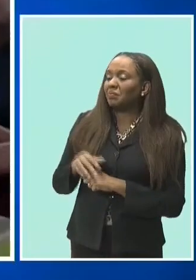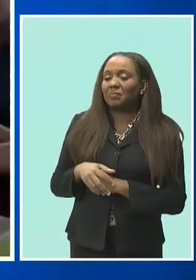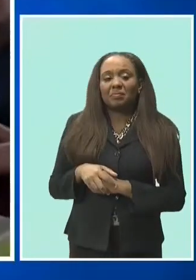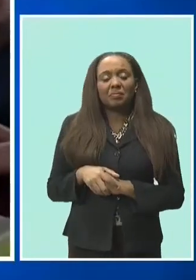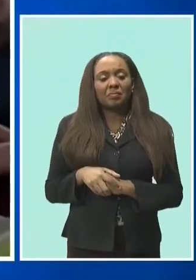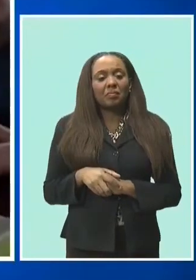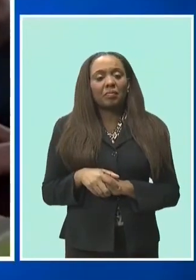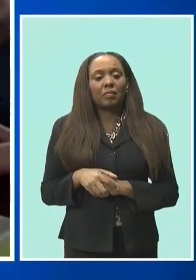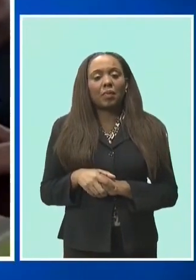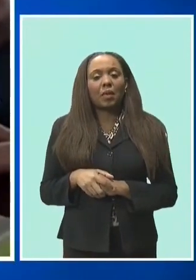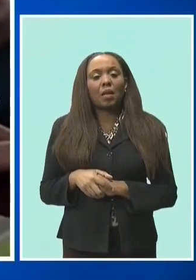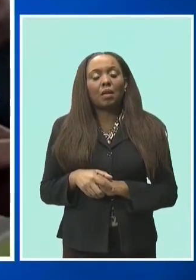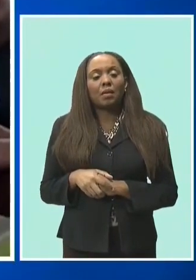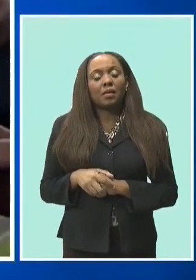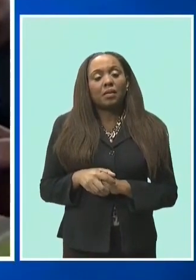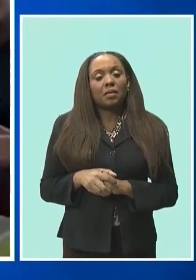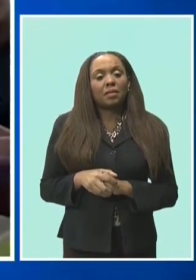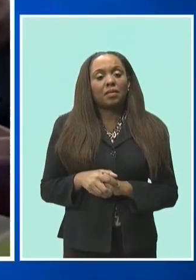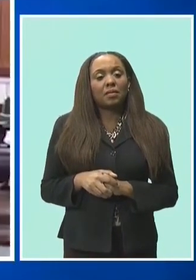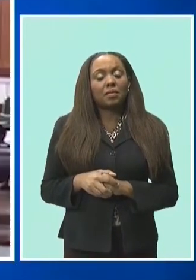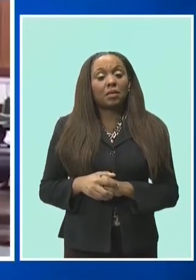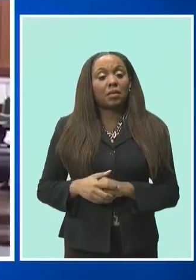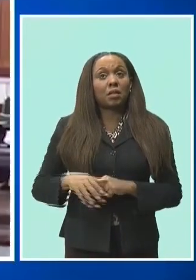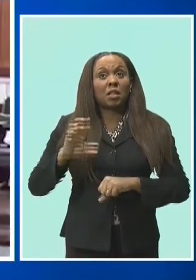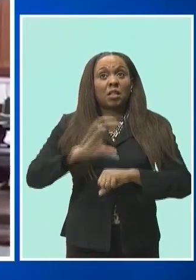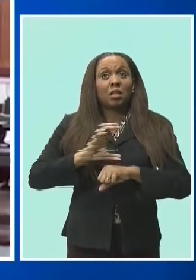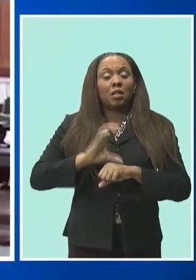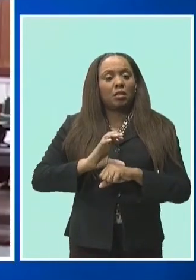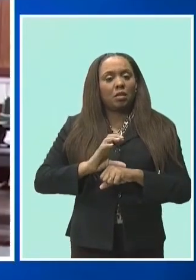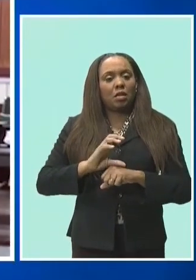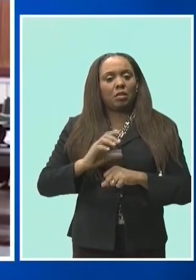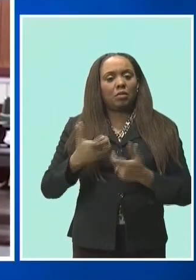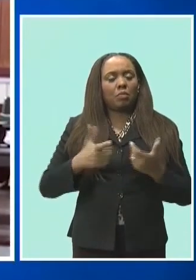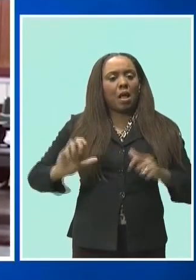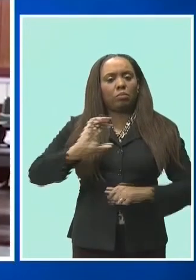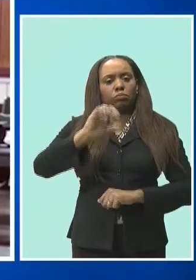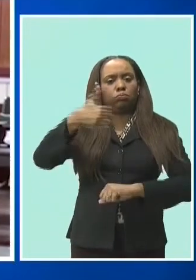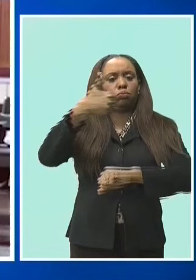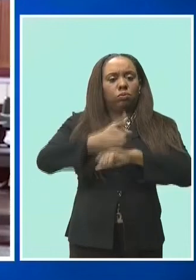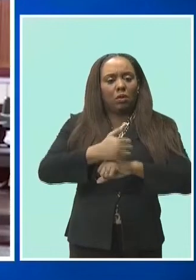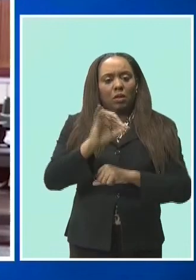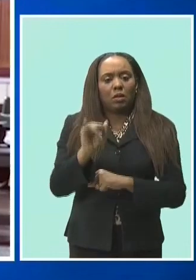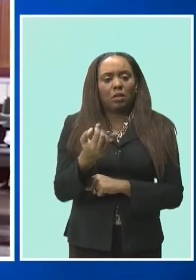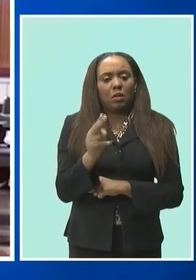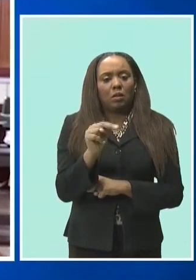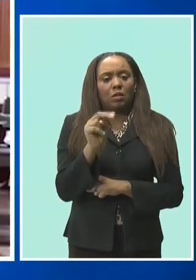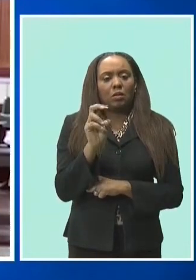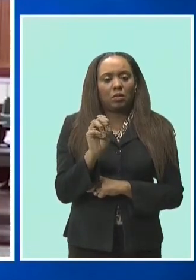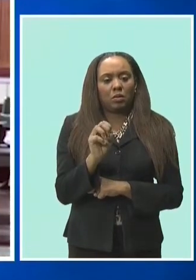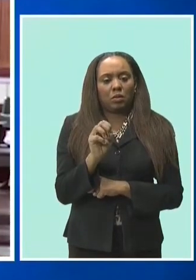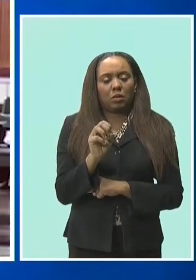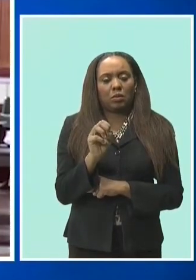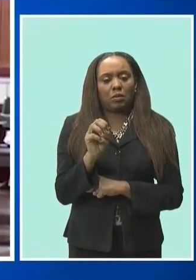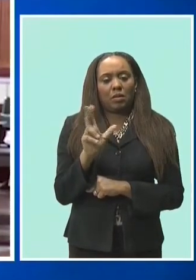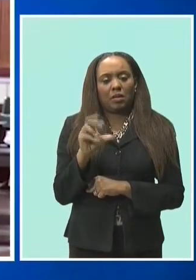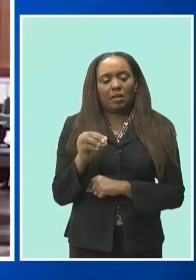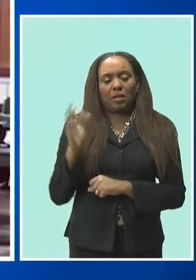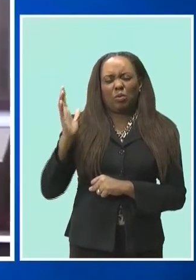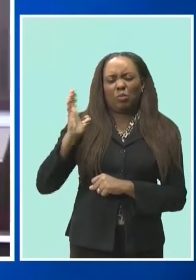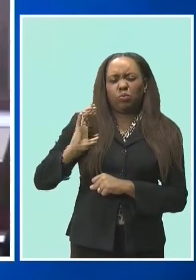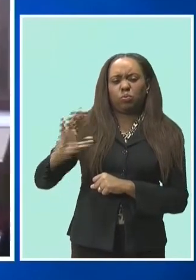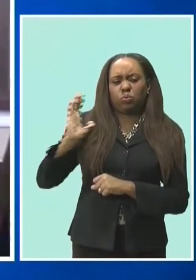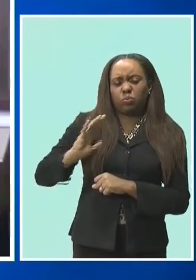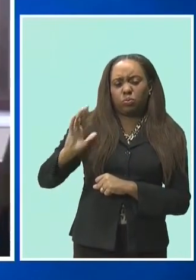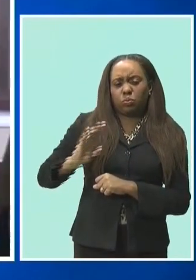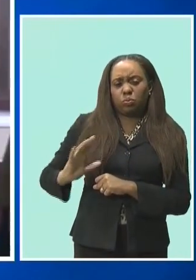The church, which is one of the landmarks in Berbice, was consecrated on June 30, 1839, and over the years,